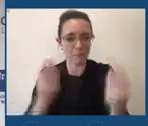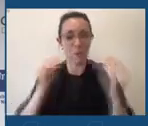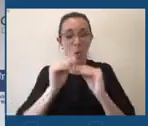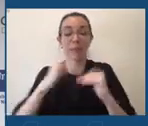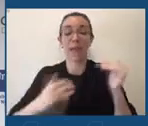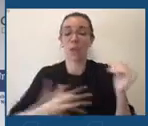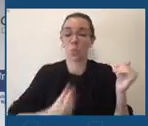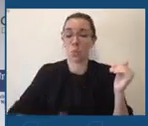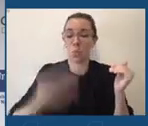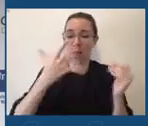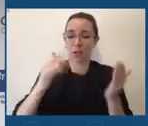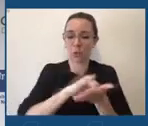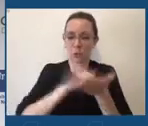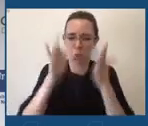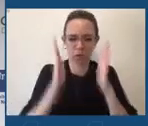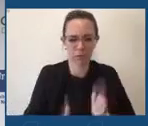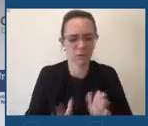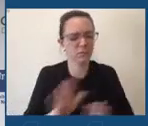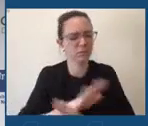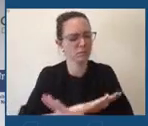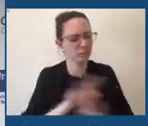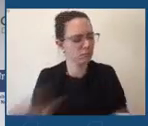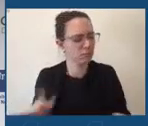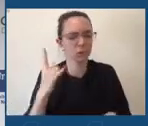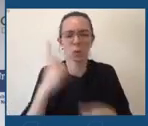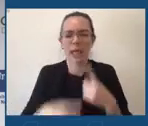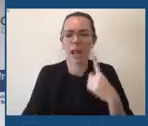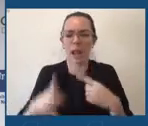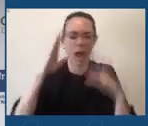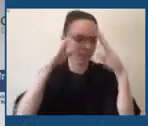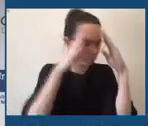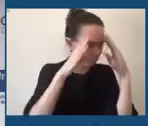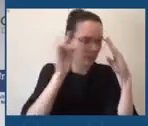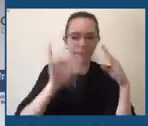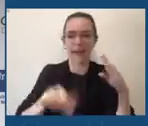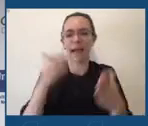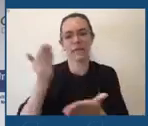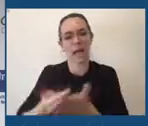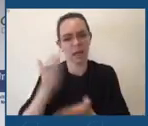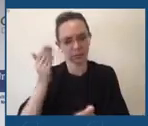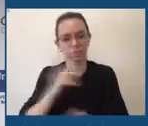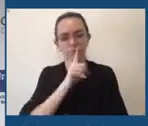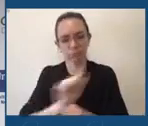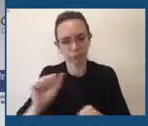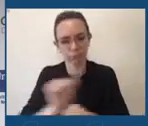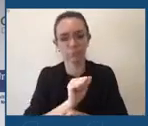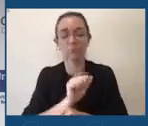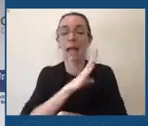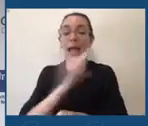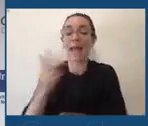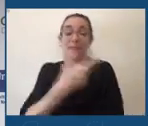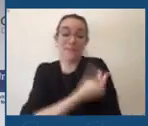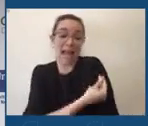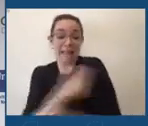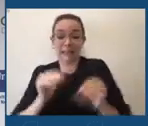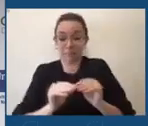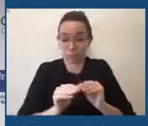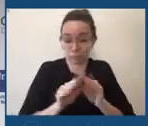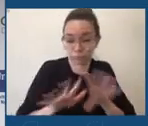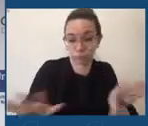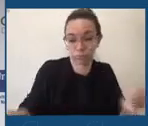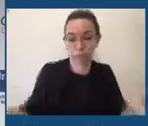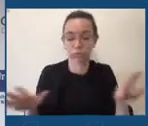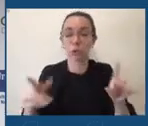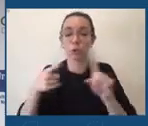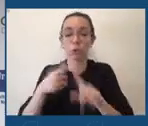You cannot bury your head anymore to that fact. And the fact that vaccines, do we get them out enough to the churches and the